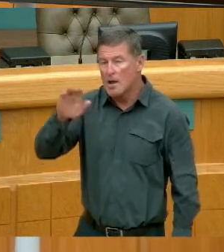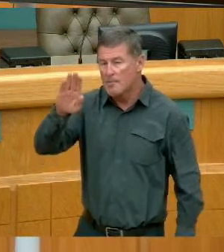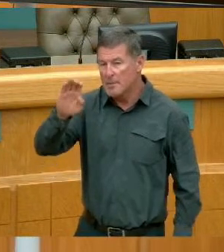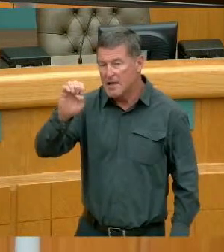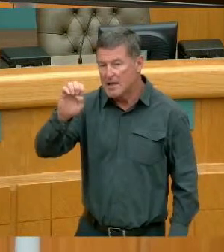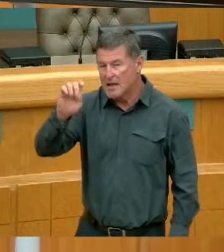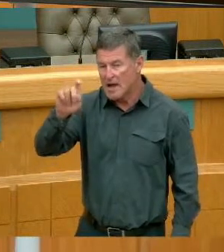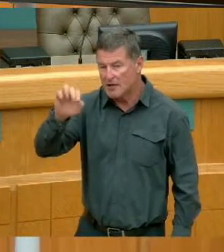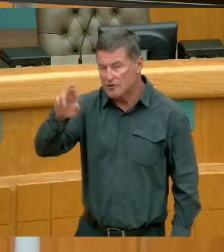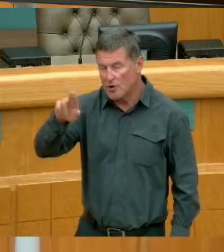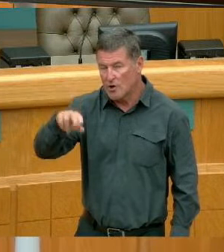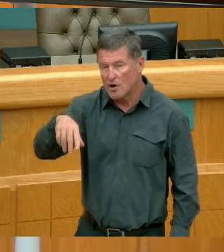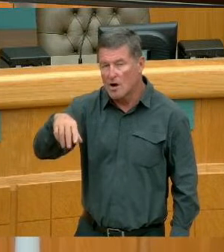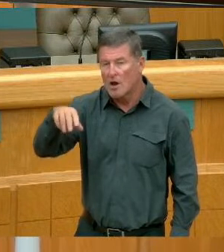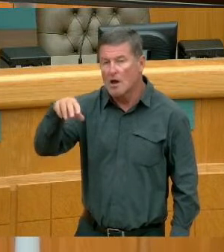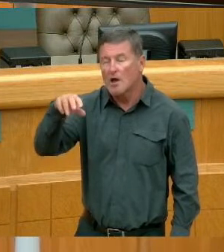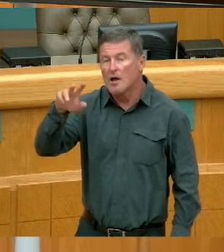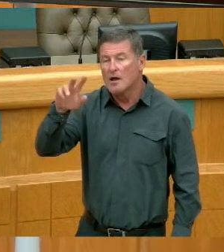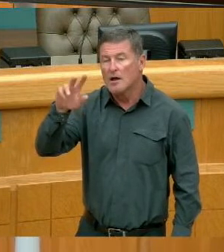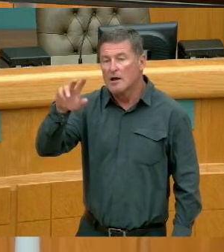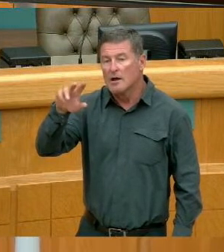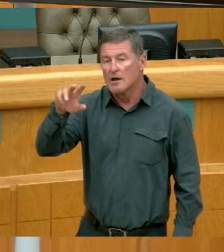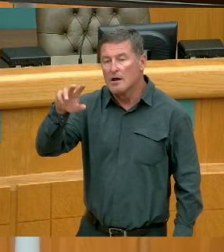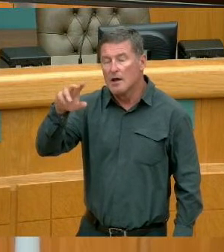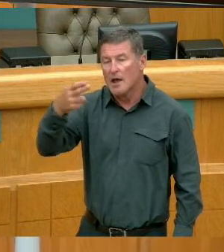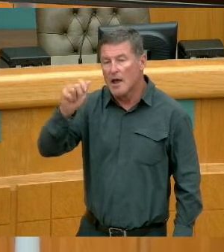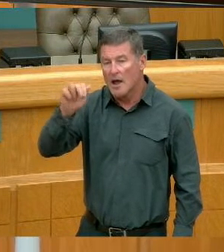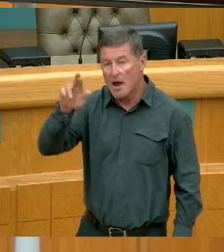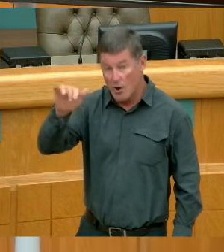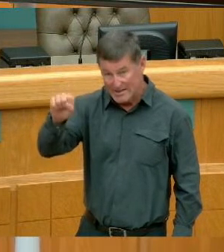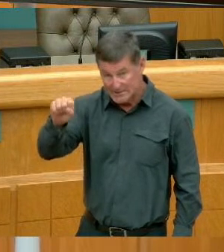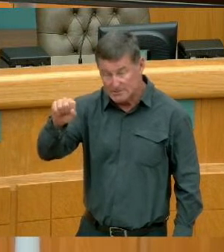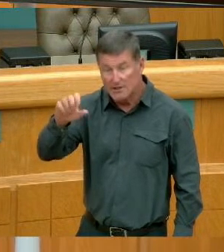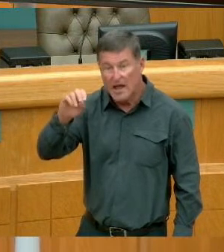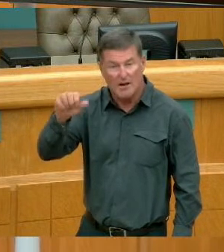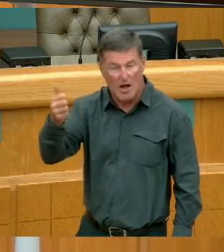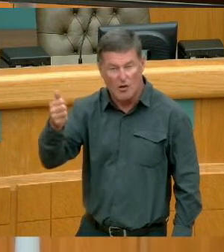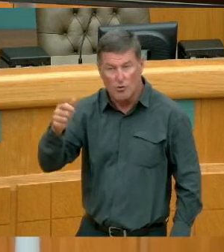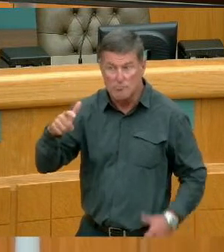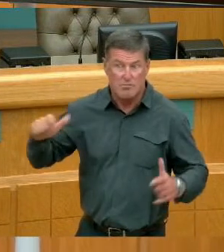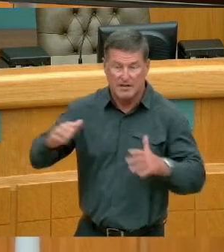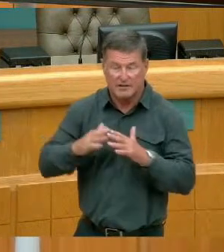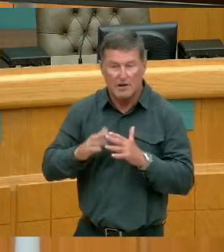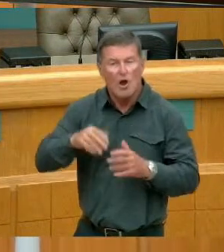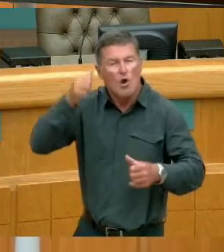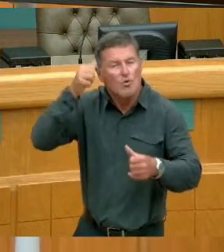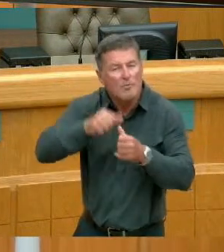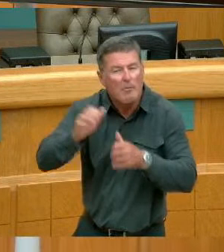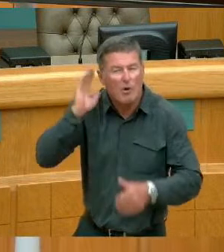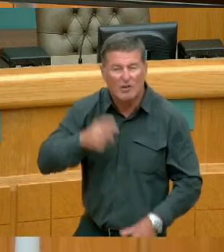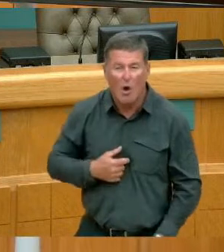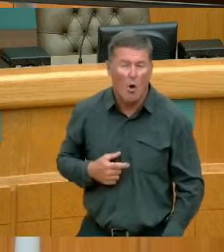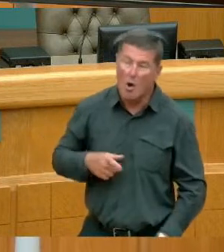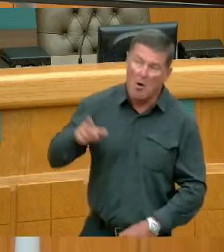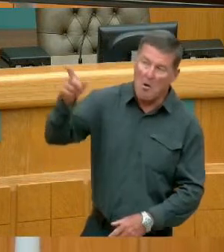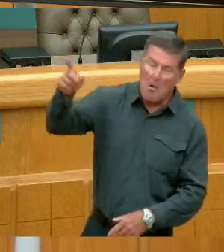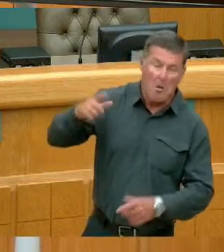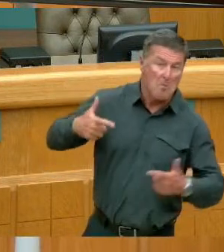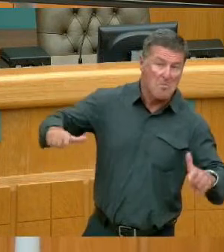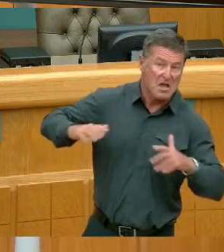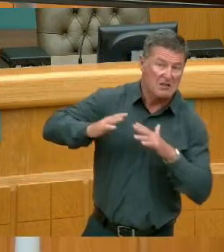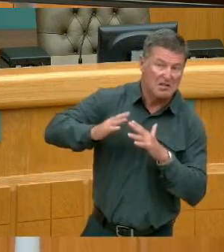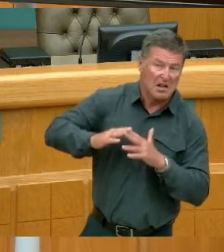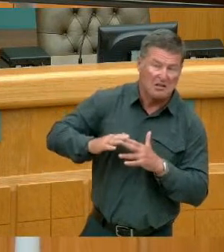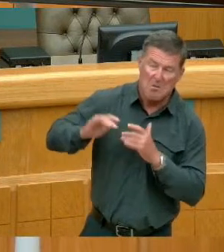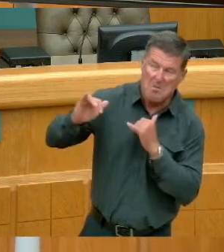my notes and ad-lib a little bit. Do you remember when we said we're not like Bexar, Dallas, Harris, and